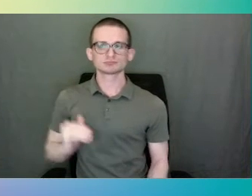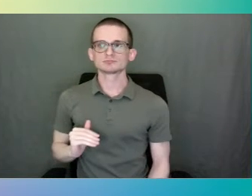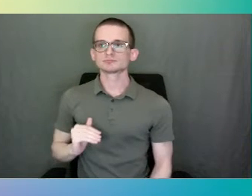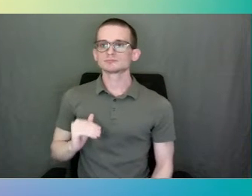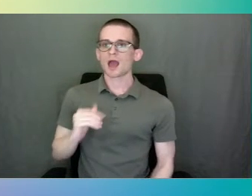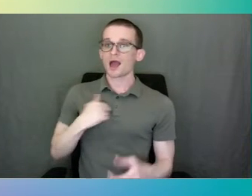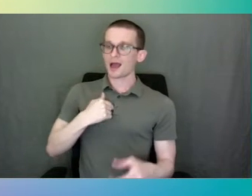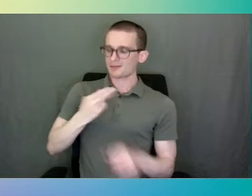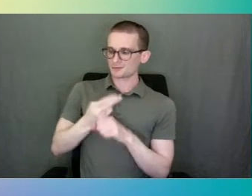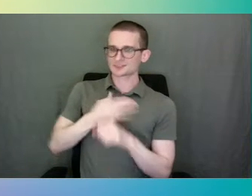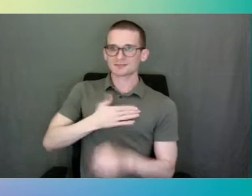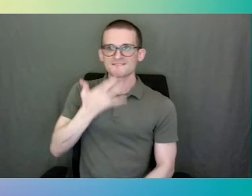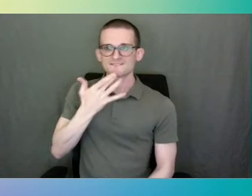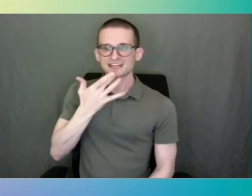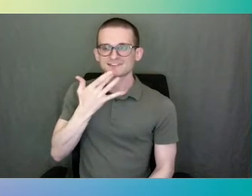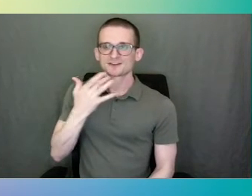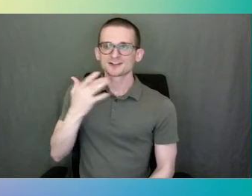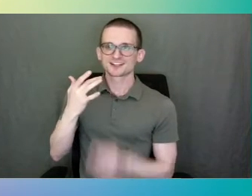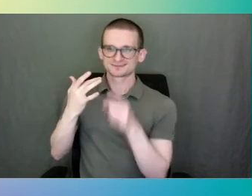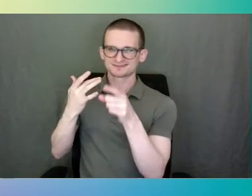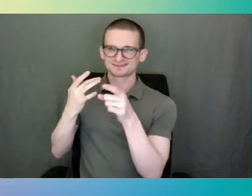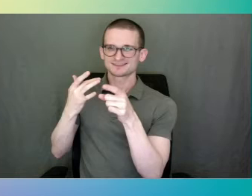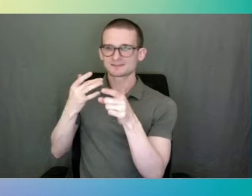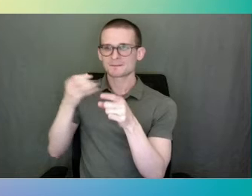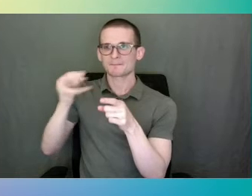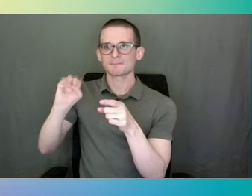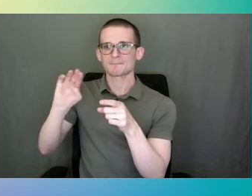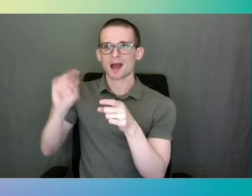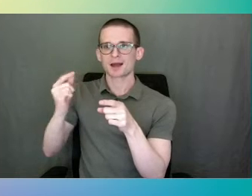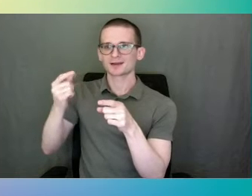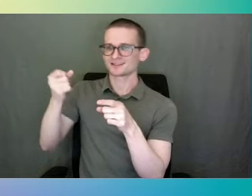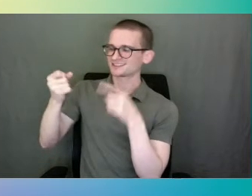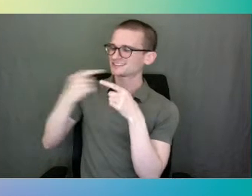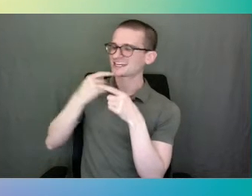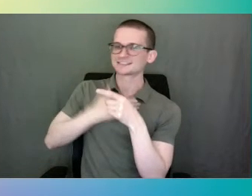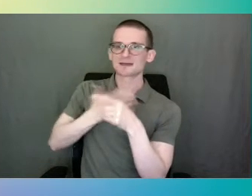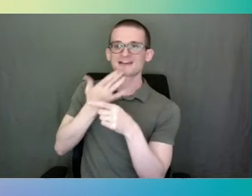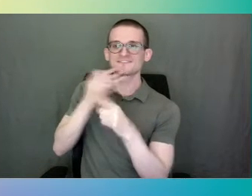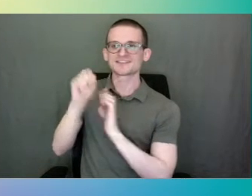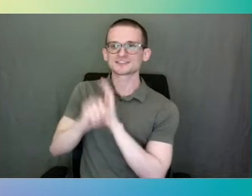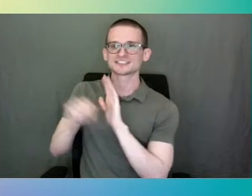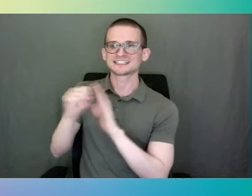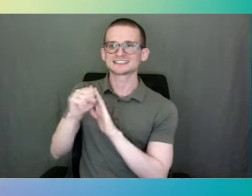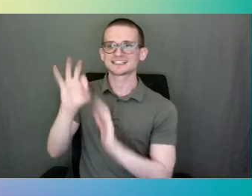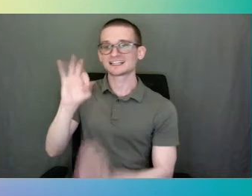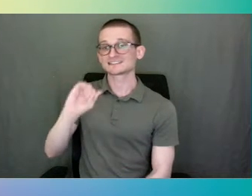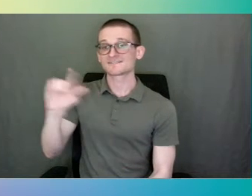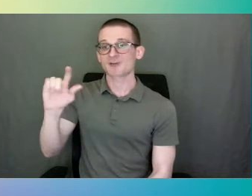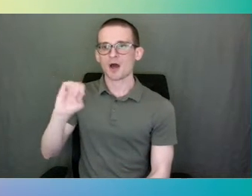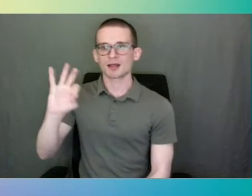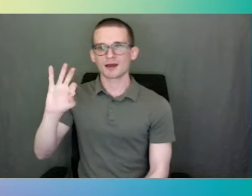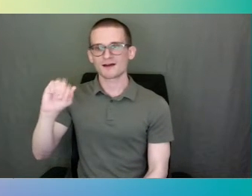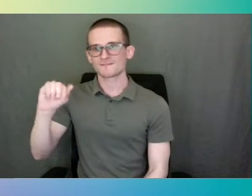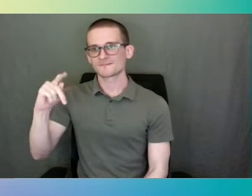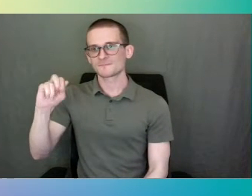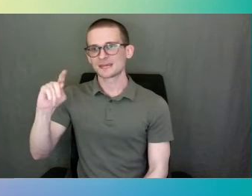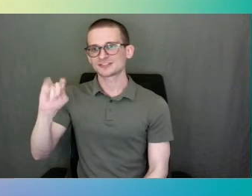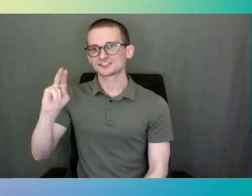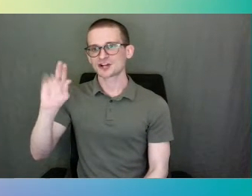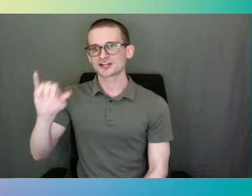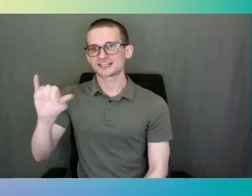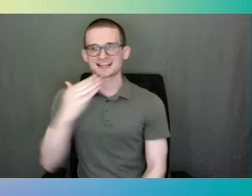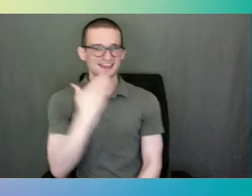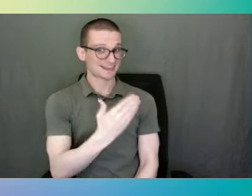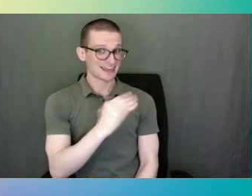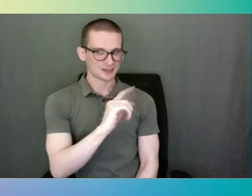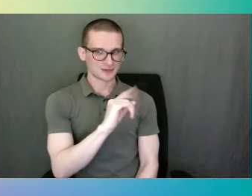is the fall of the patriarchy cup this year. Thank you, Alicia Johnston.